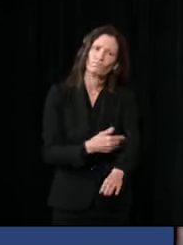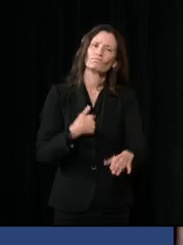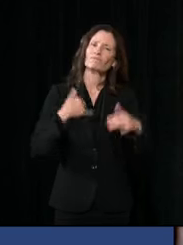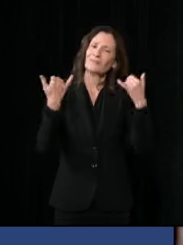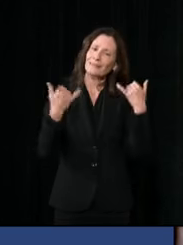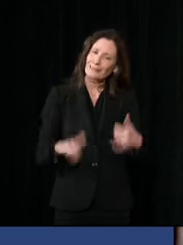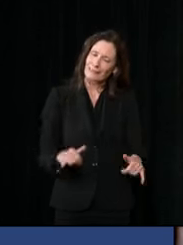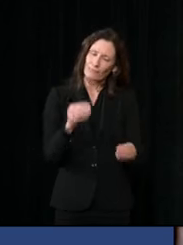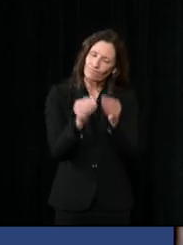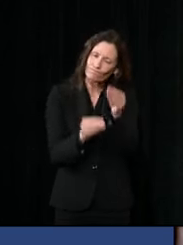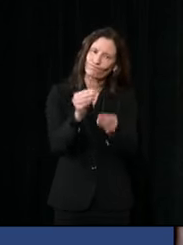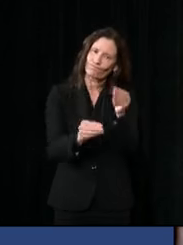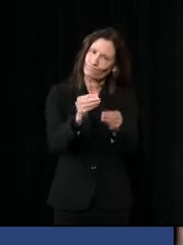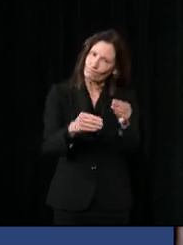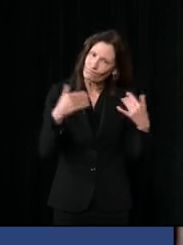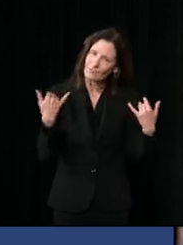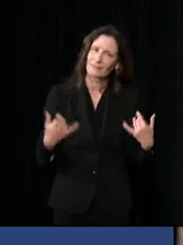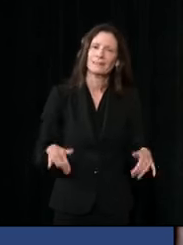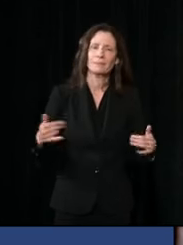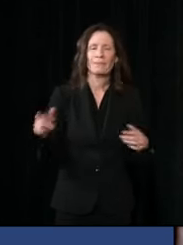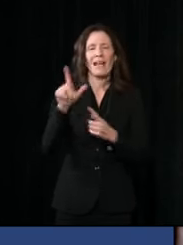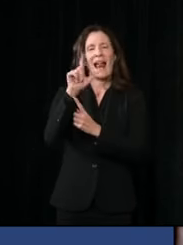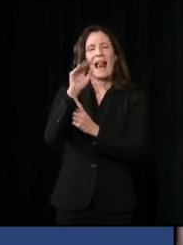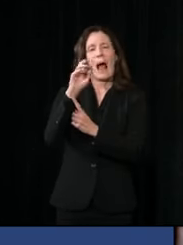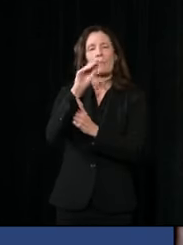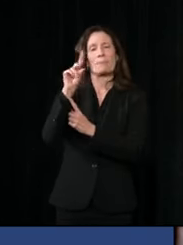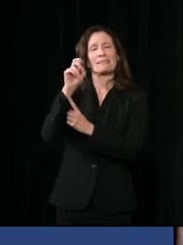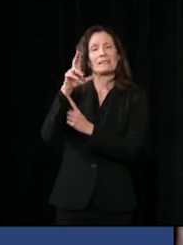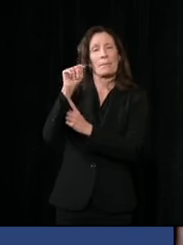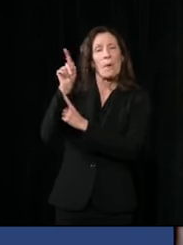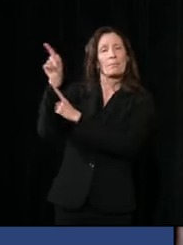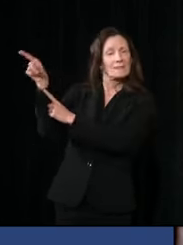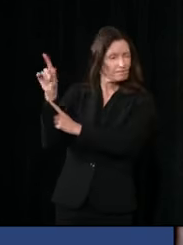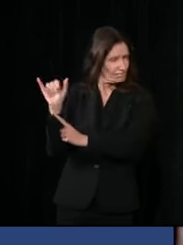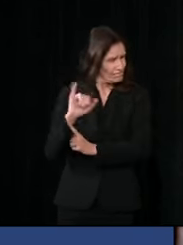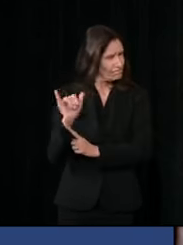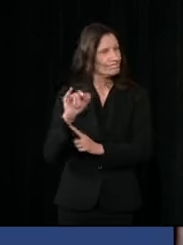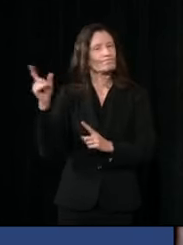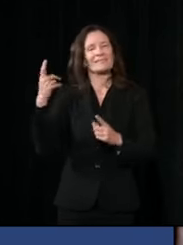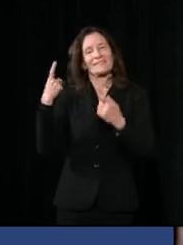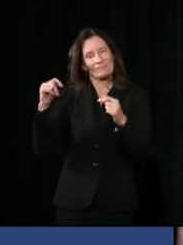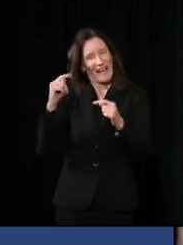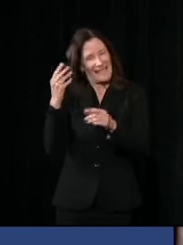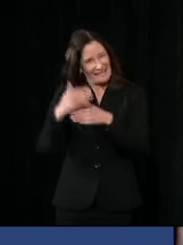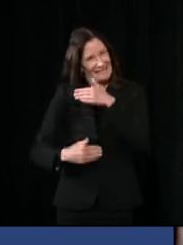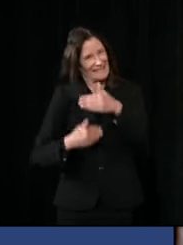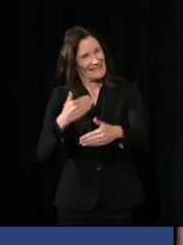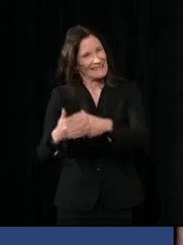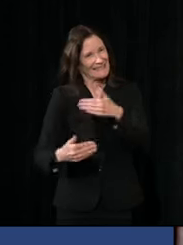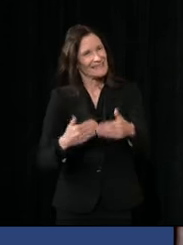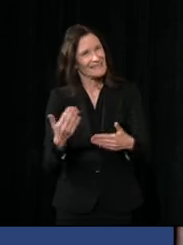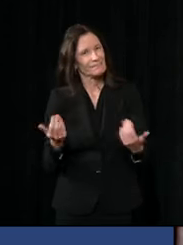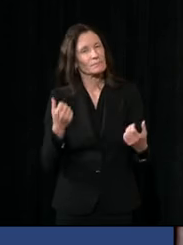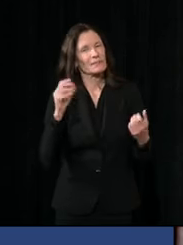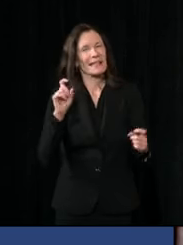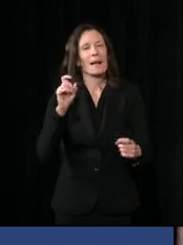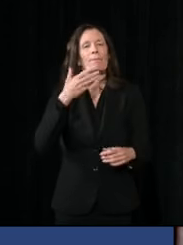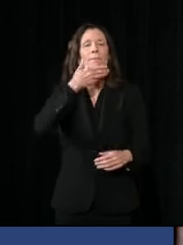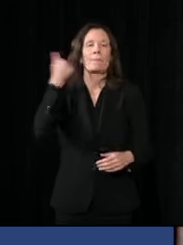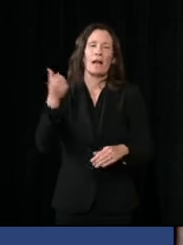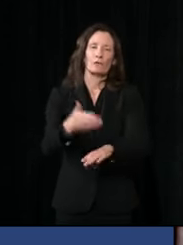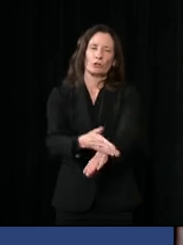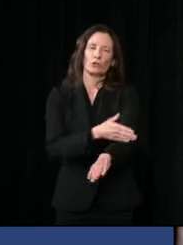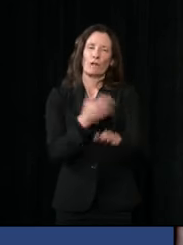Industry and throughout the administration to make sure that we are doing a better and better job of serving the people of Pennsylvania.